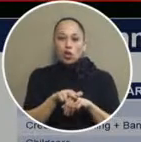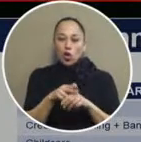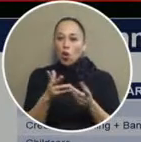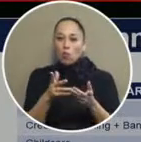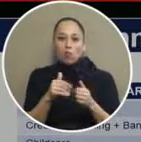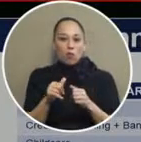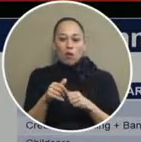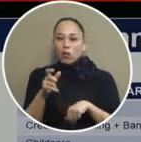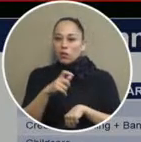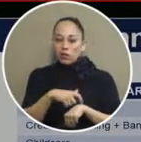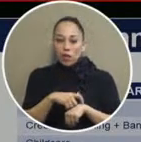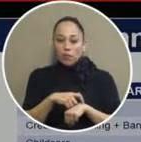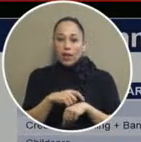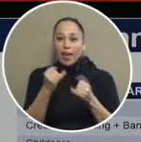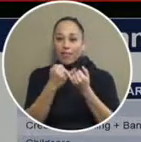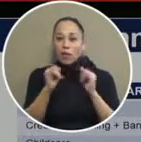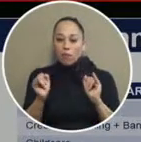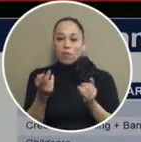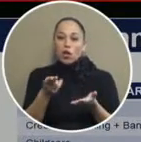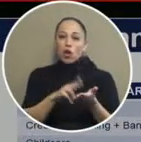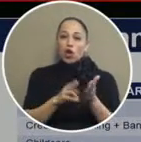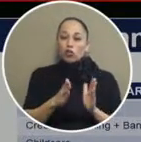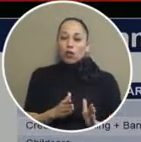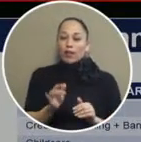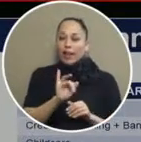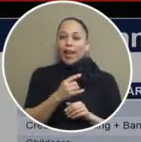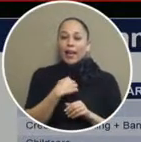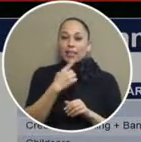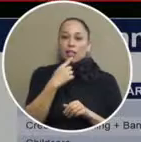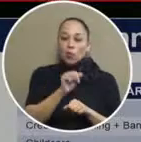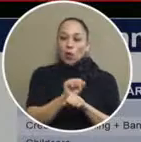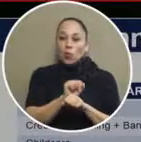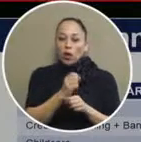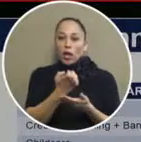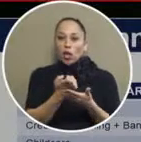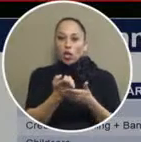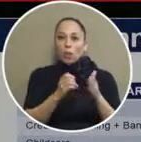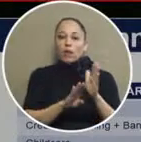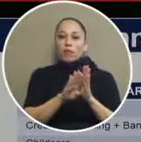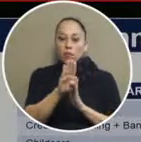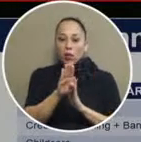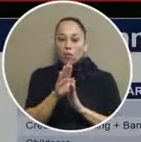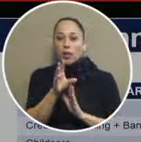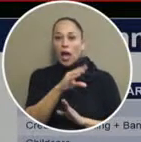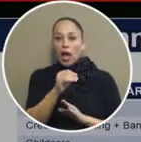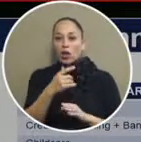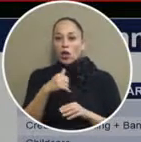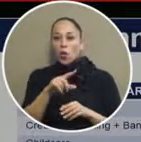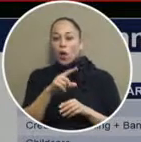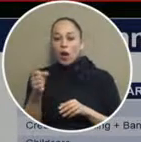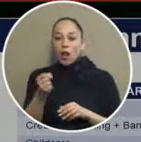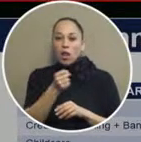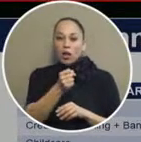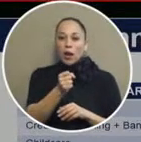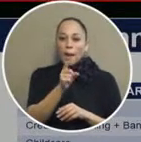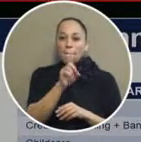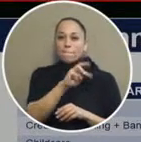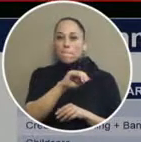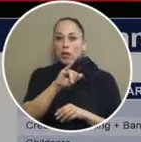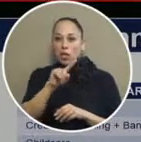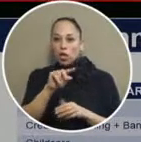conditions. Independent contractors, as I mentioned, we're working with economic development, and we've allocated the $1 million